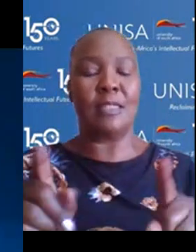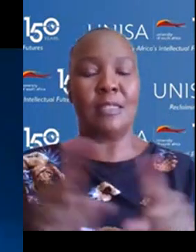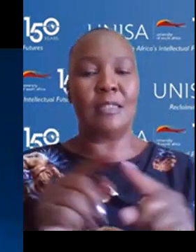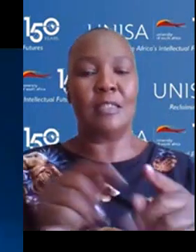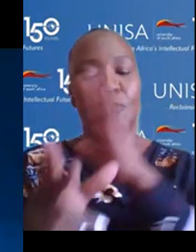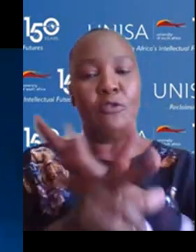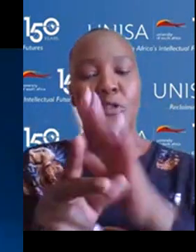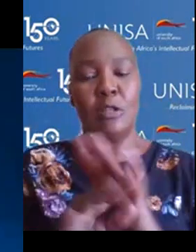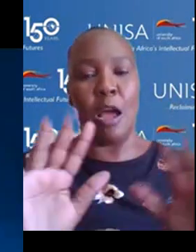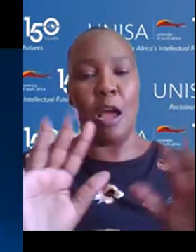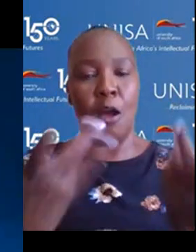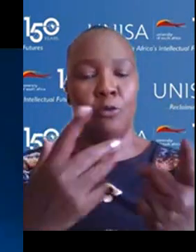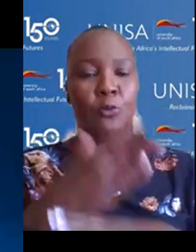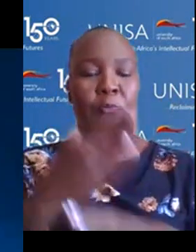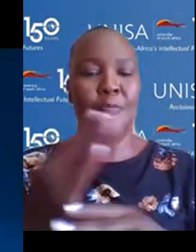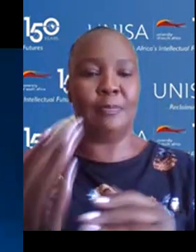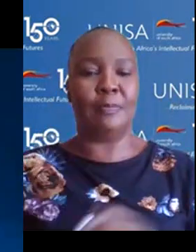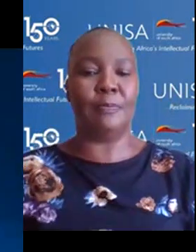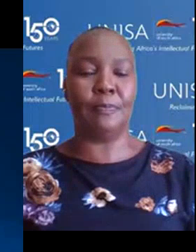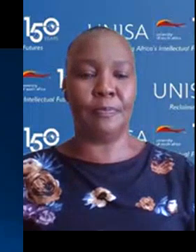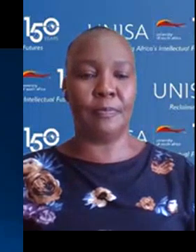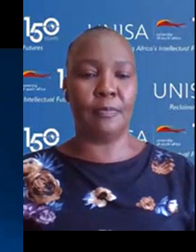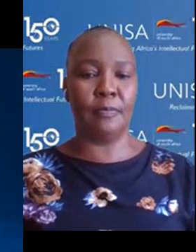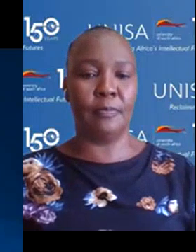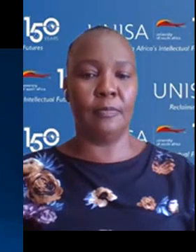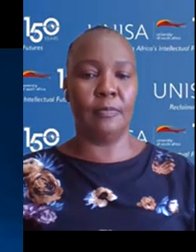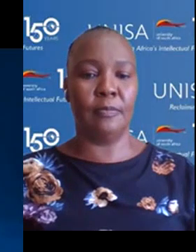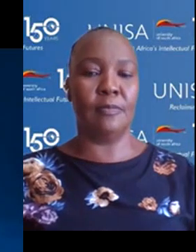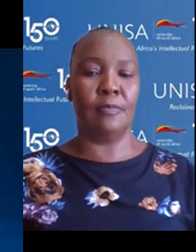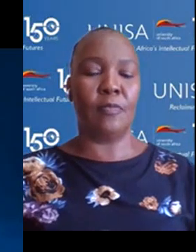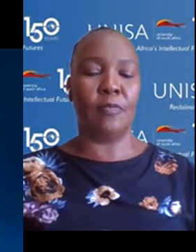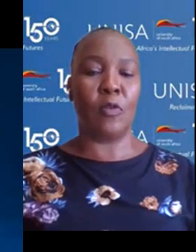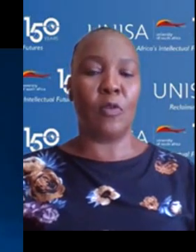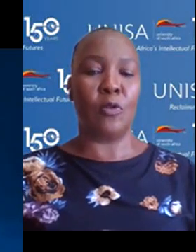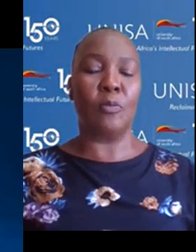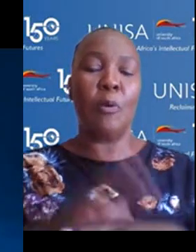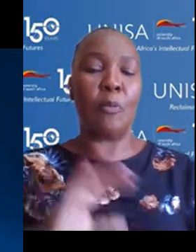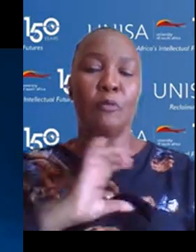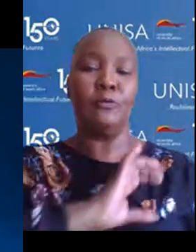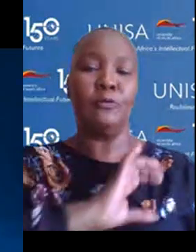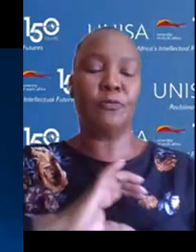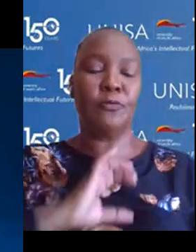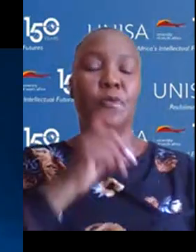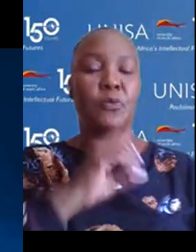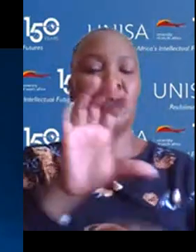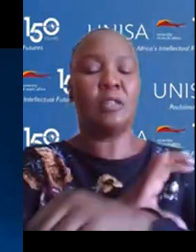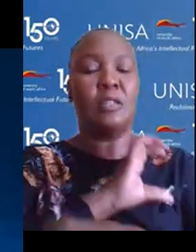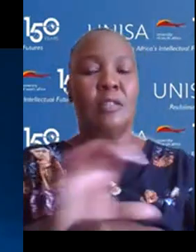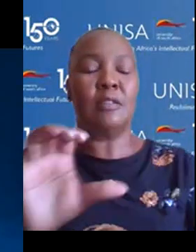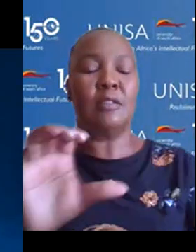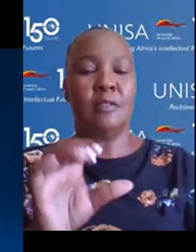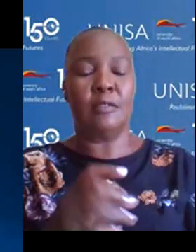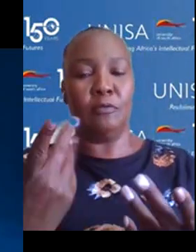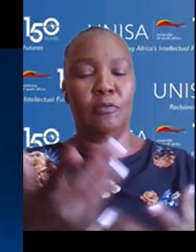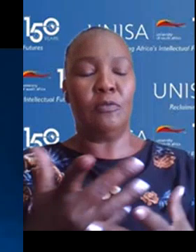show you how this works. To be more comfortable while using your computer, you can customize the